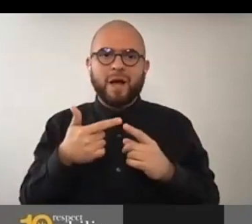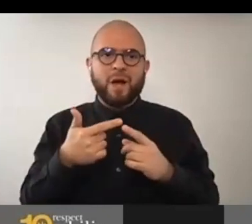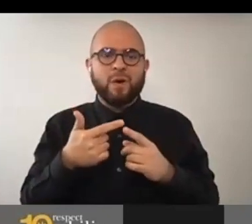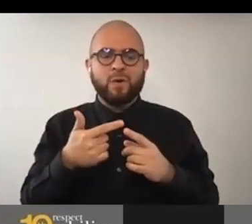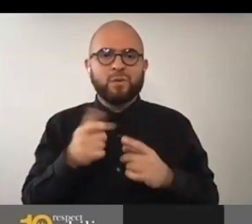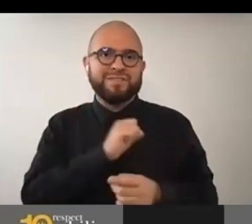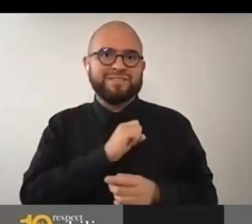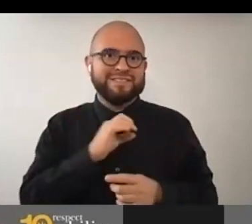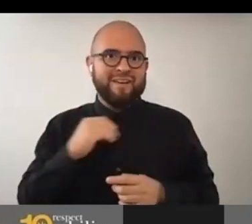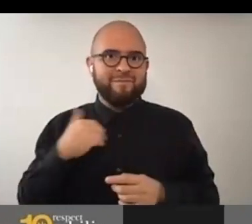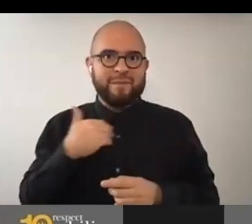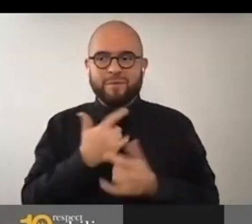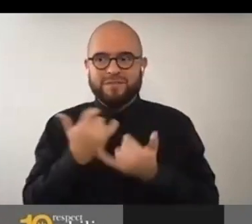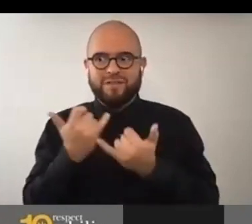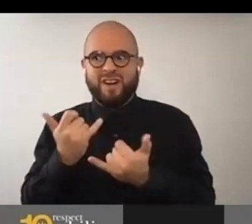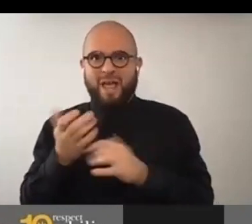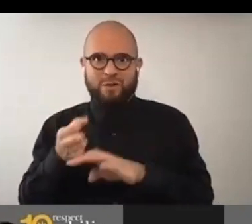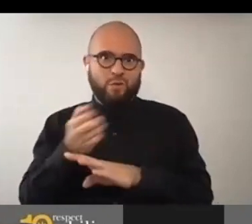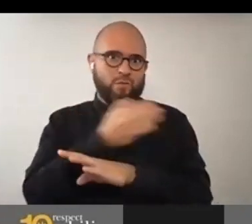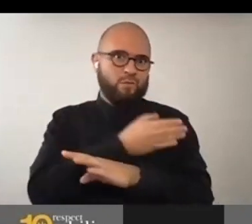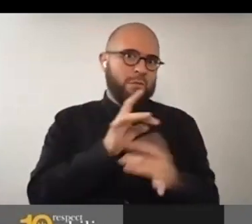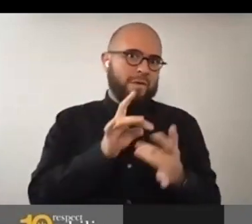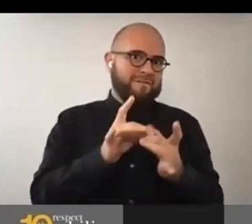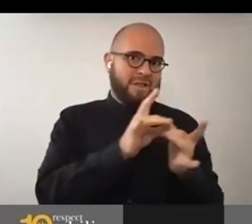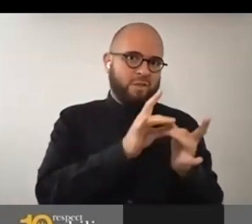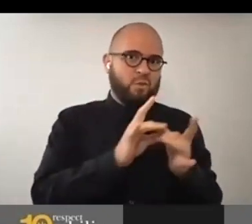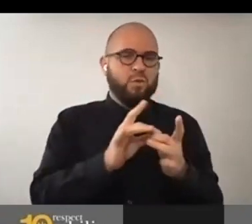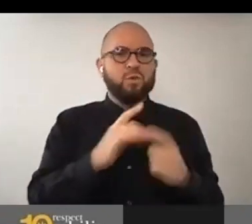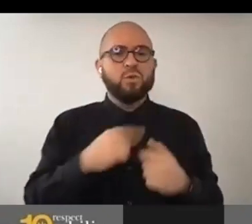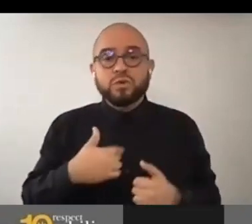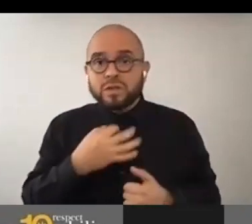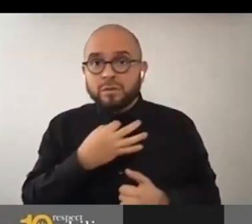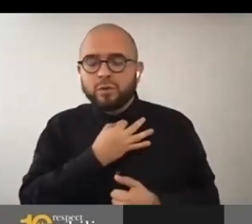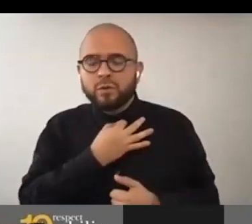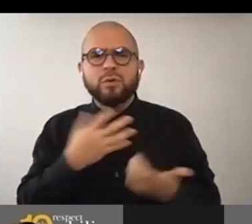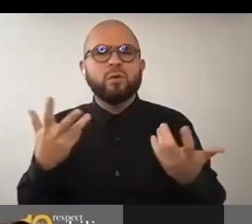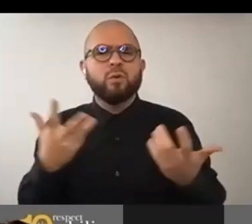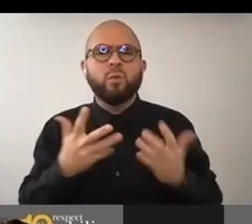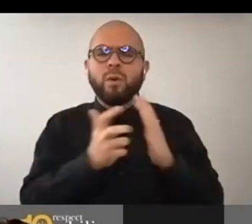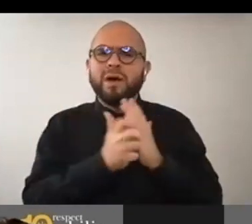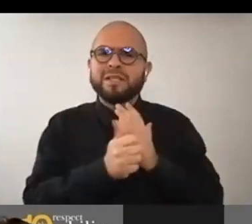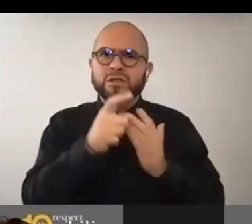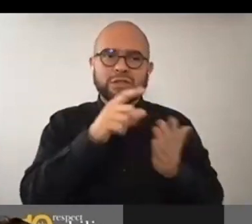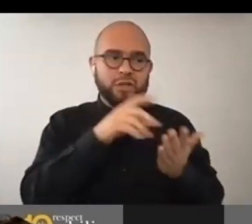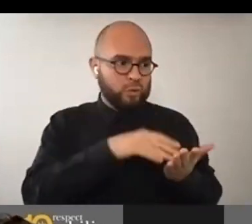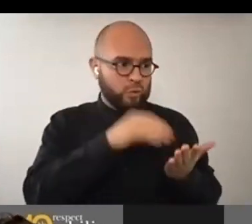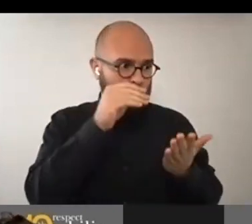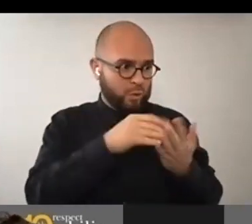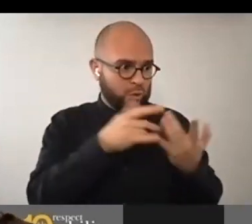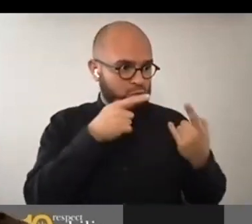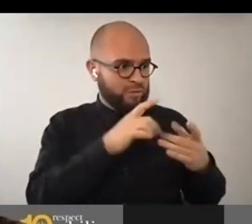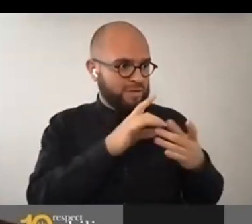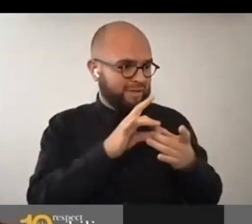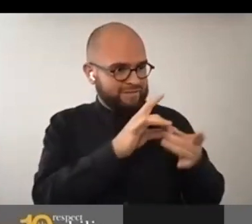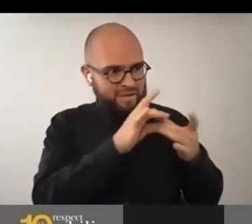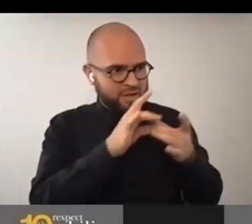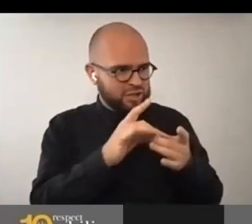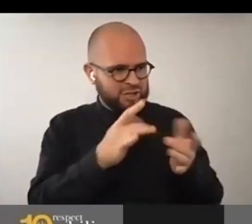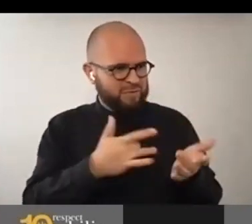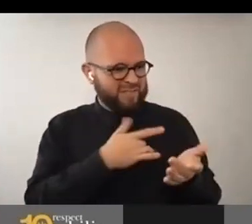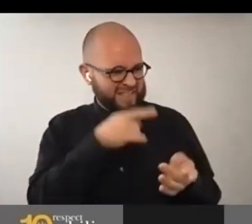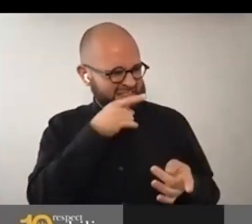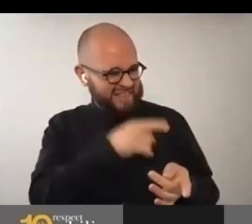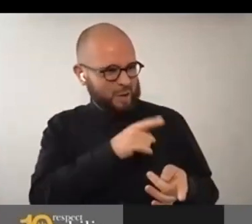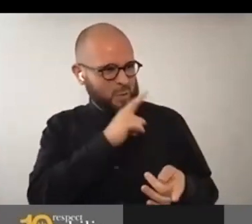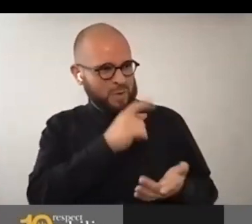and to talk about what skills that you gained during your fellowship have most prepared you for your current role.